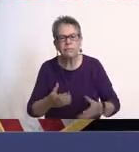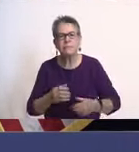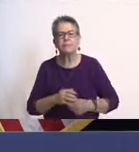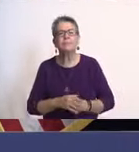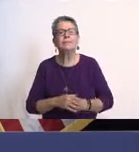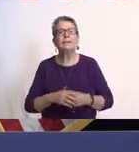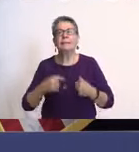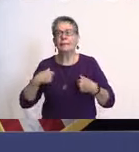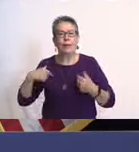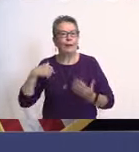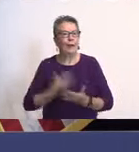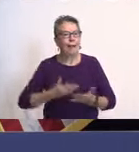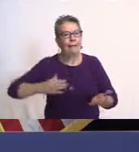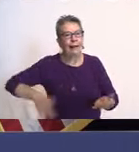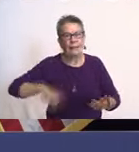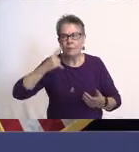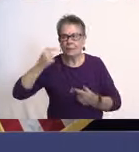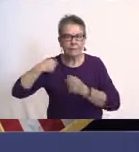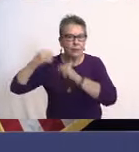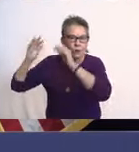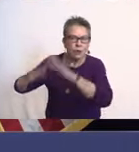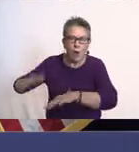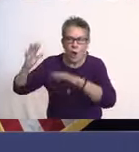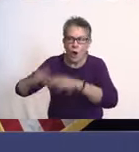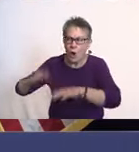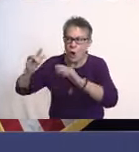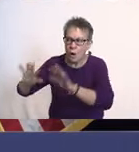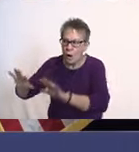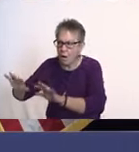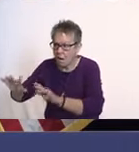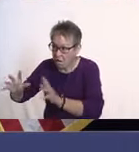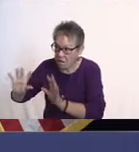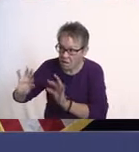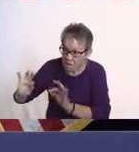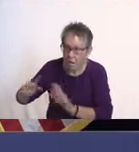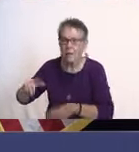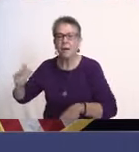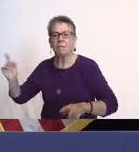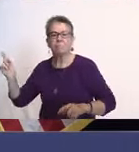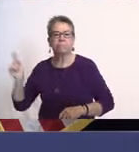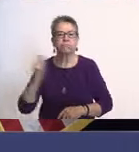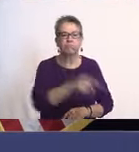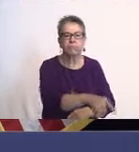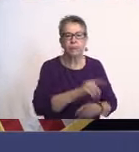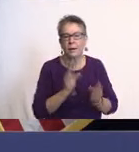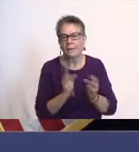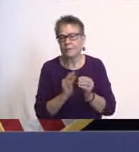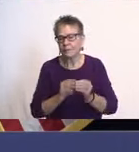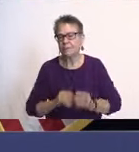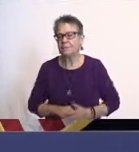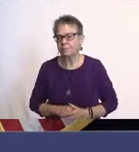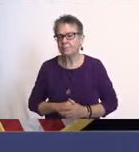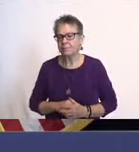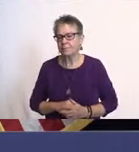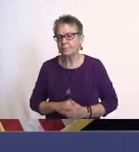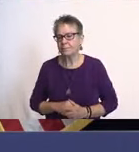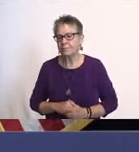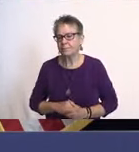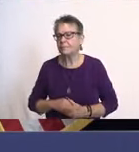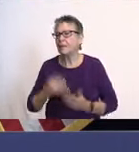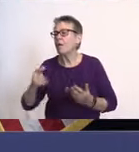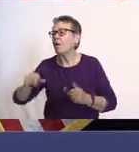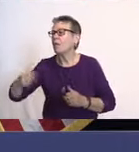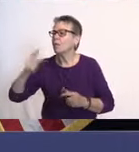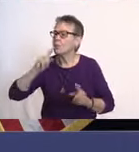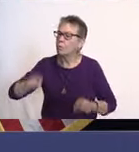storm, all kidding aside, but it was really a good use of time. Thank you. Alex, good afternoon. Good afternoon. Dr. Tan, I wanted to ask